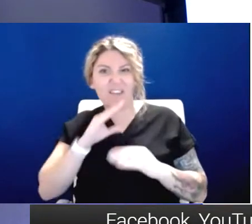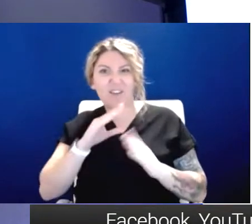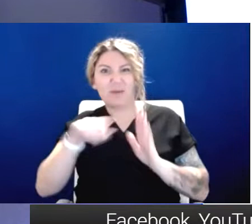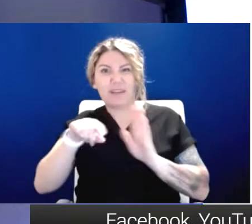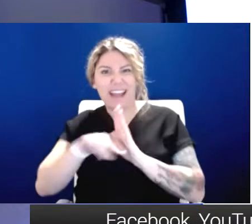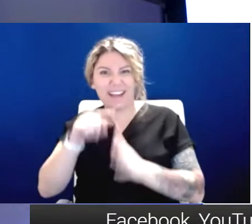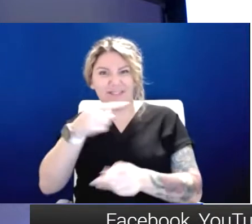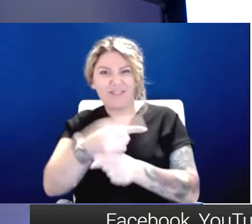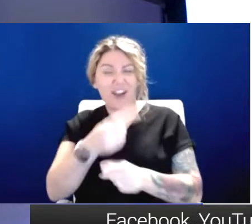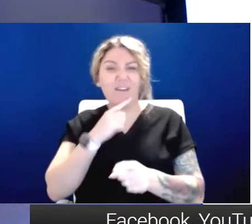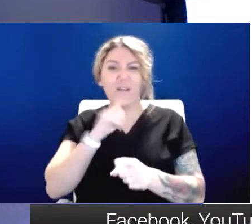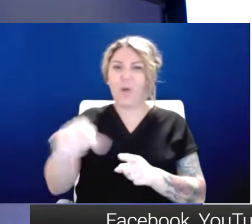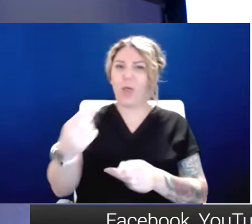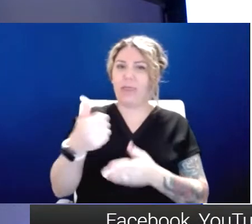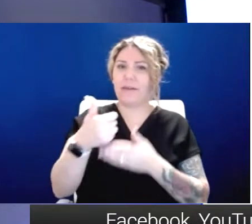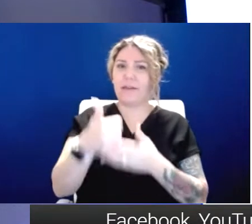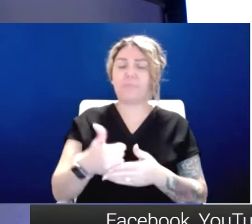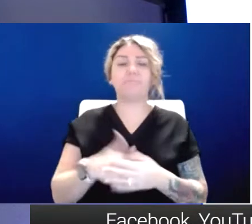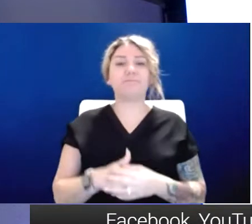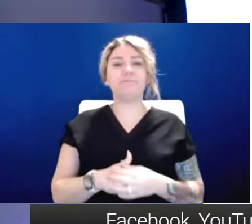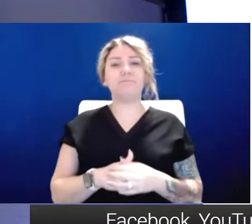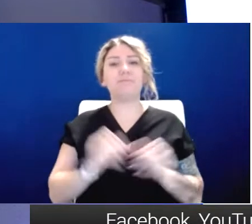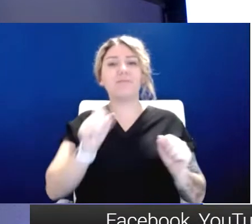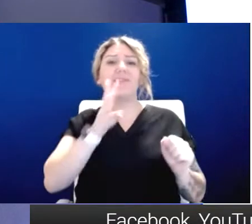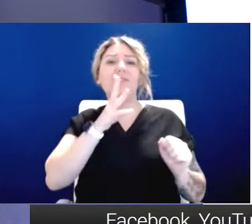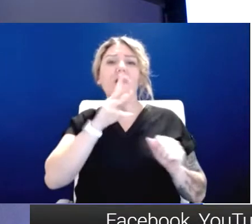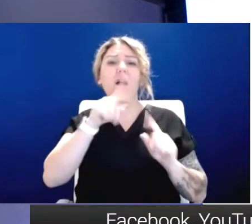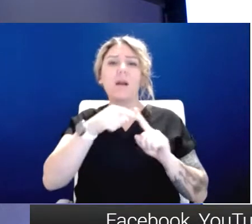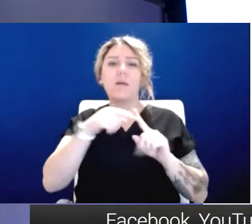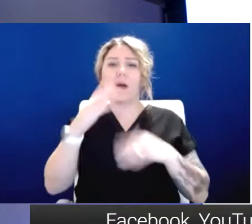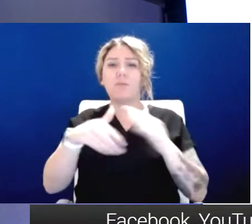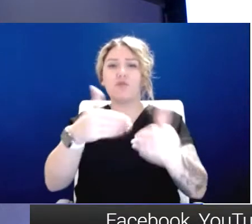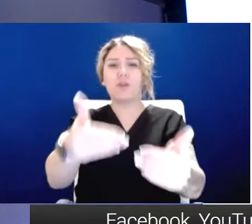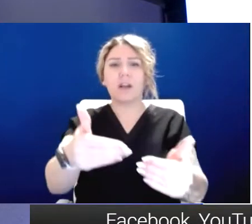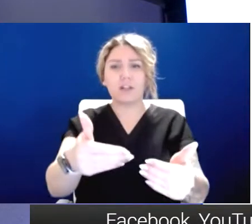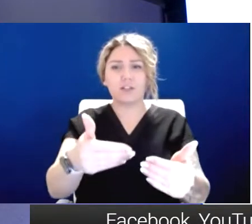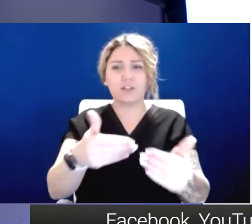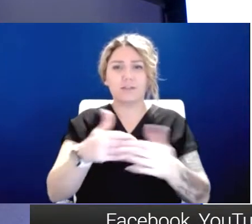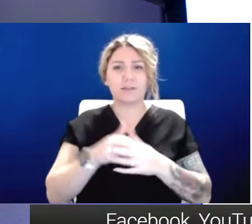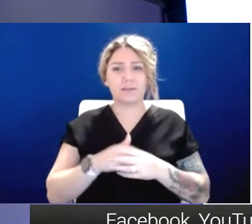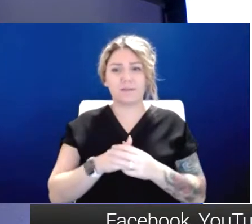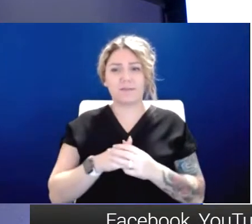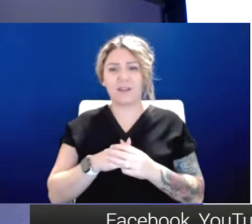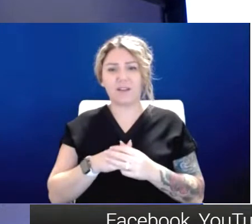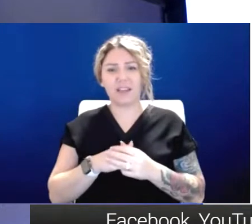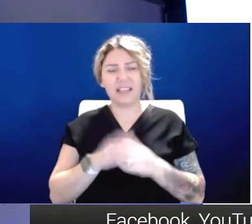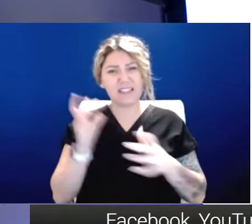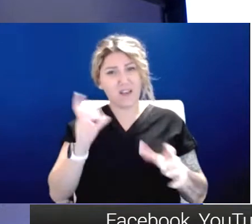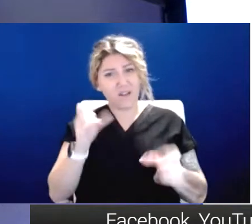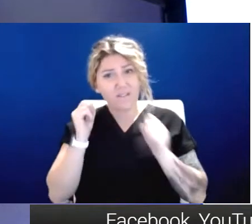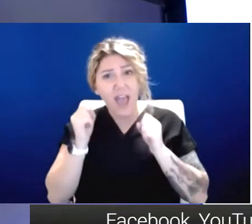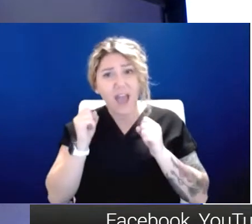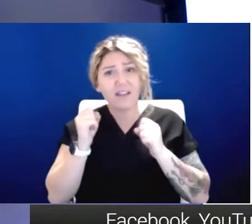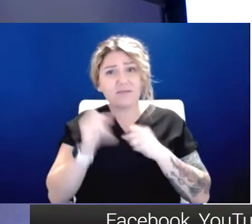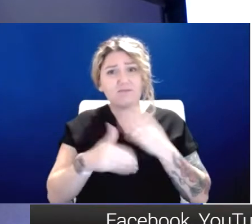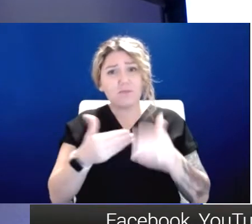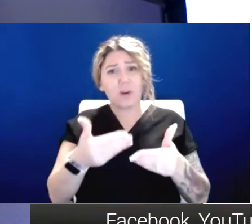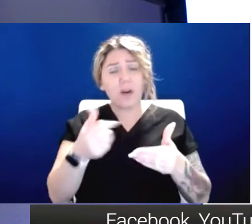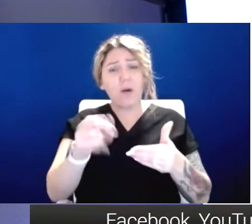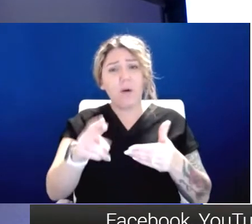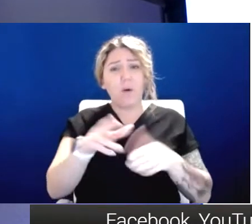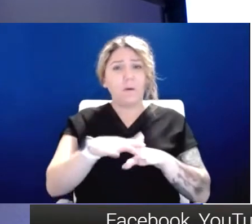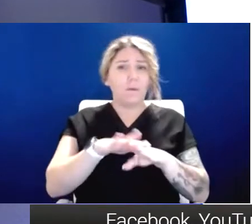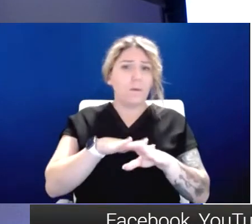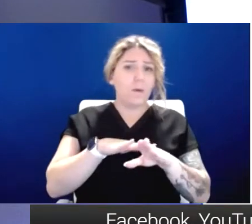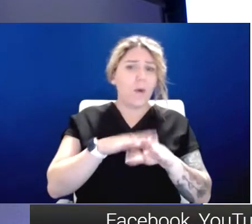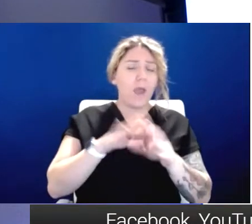only help. So talk about the progression. Does everybody, is it a fast progression, slow progression? And what makes people progress at